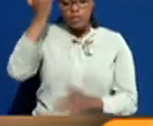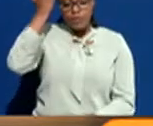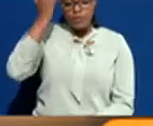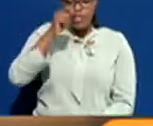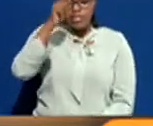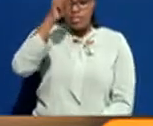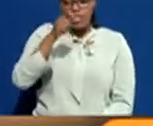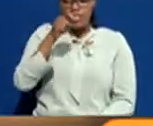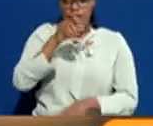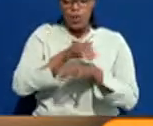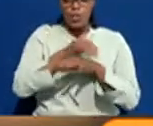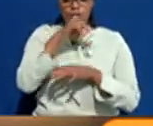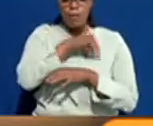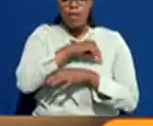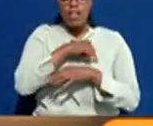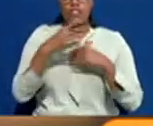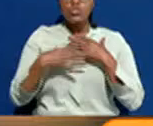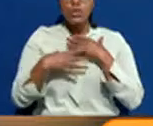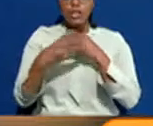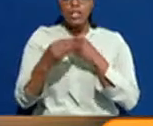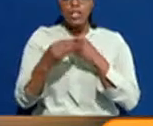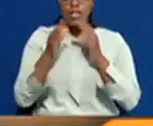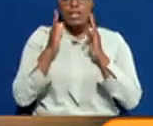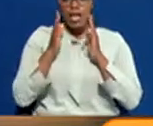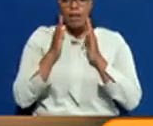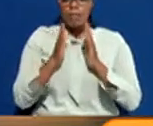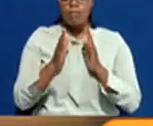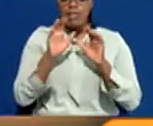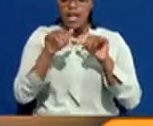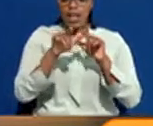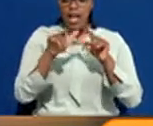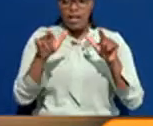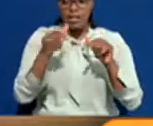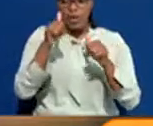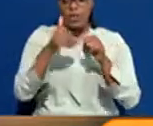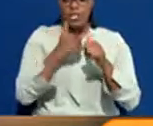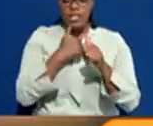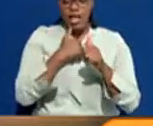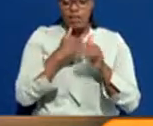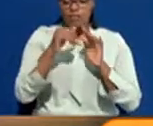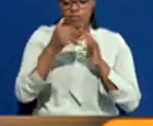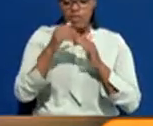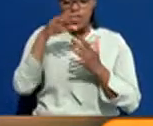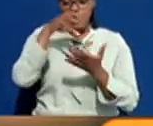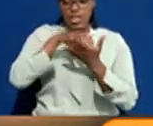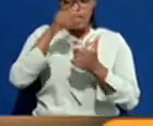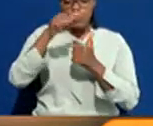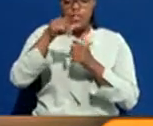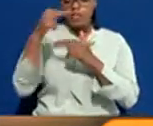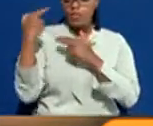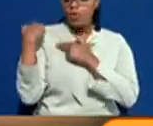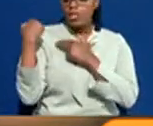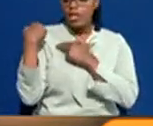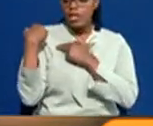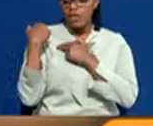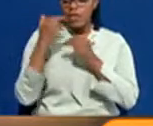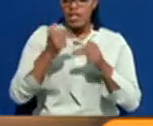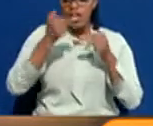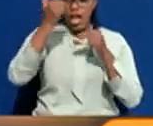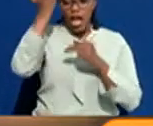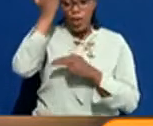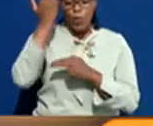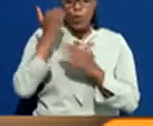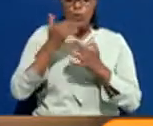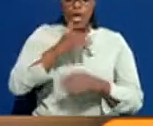Chitembwe acquired beneficial interest in a parcel of land that was subject to a case he was presiding at the High Court